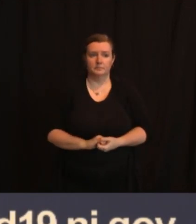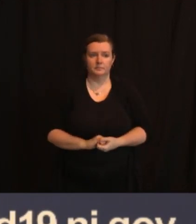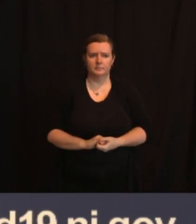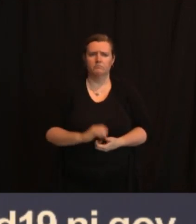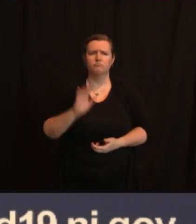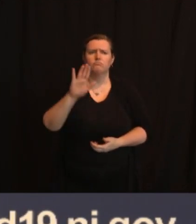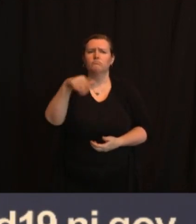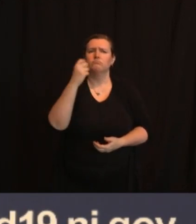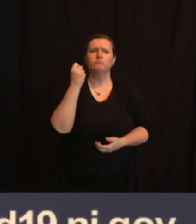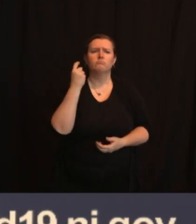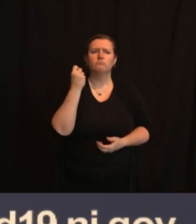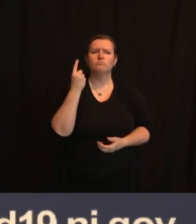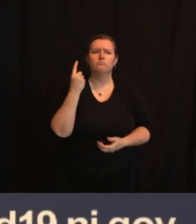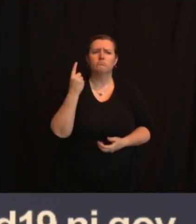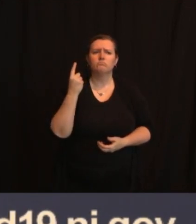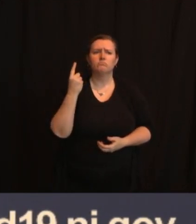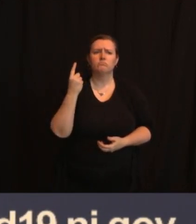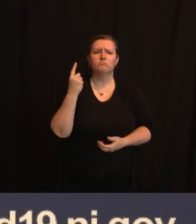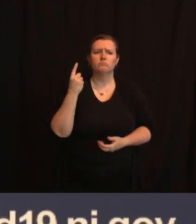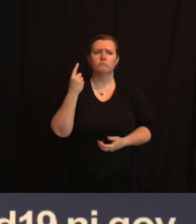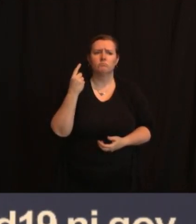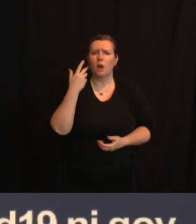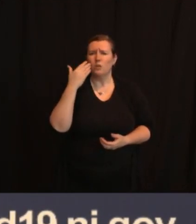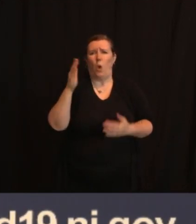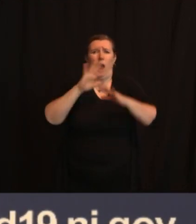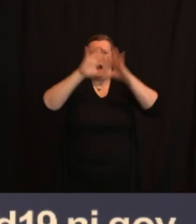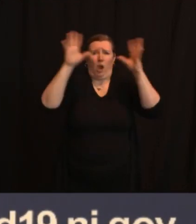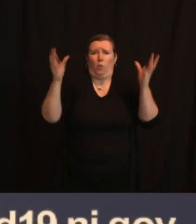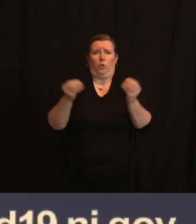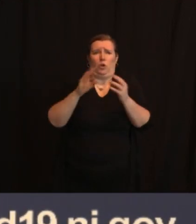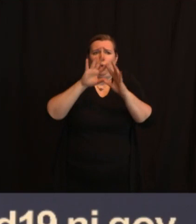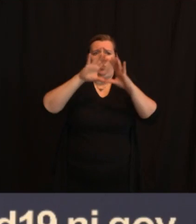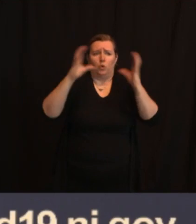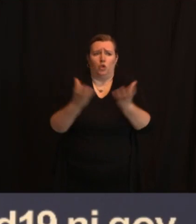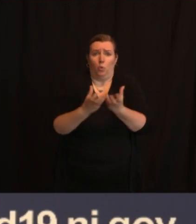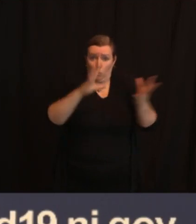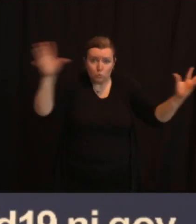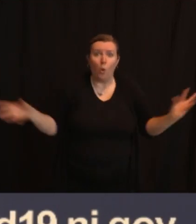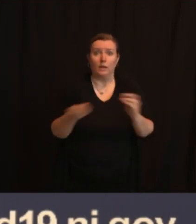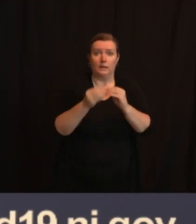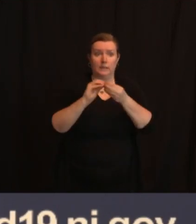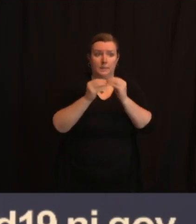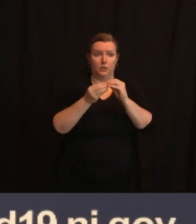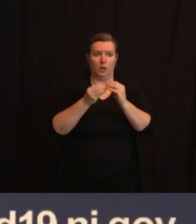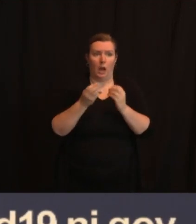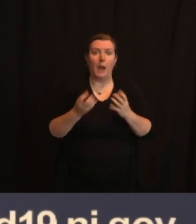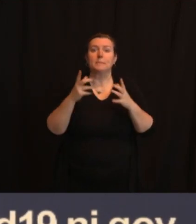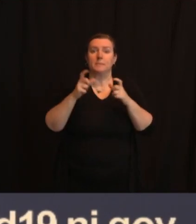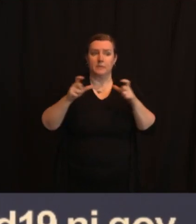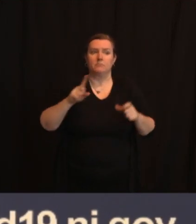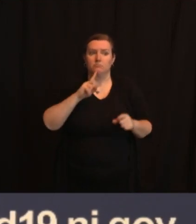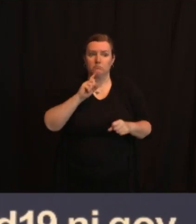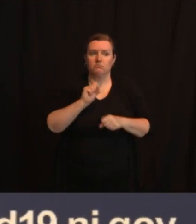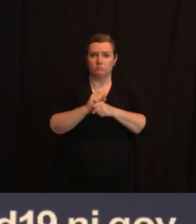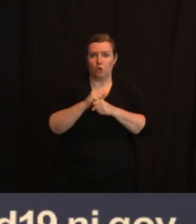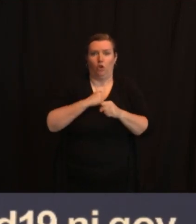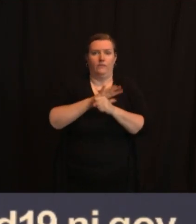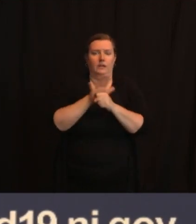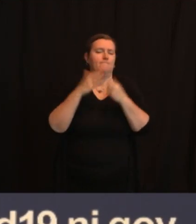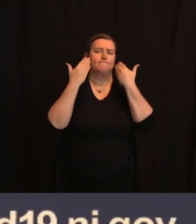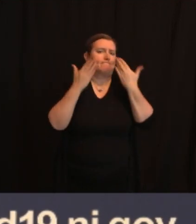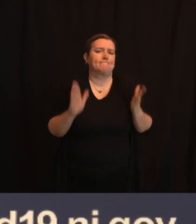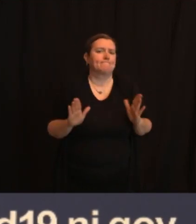anyone knows anywhere in the world right now what the entire universe is. There's theories abounding from every which way, but we know that